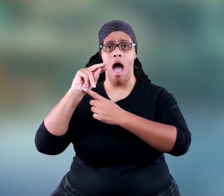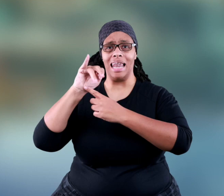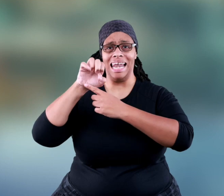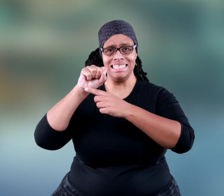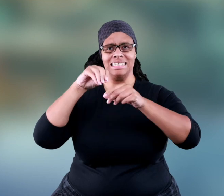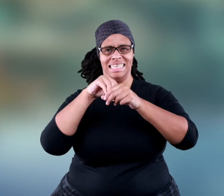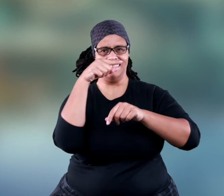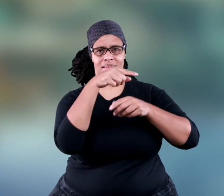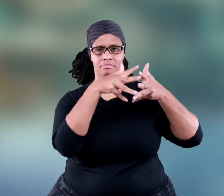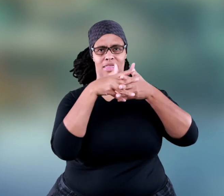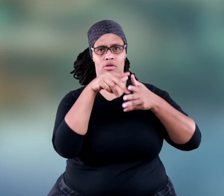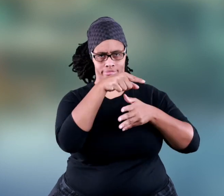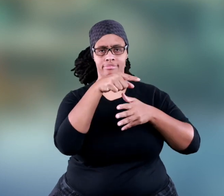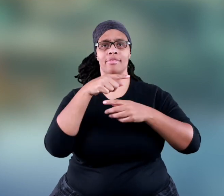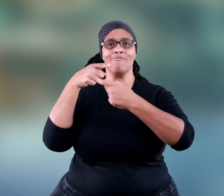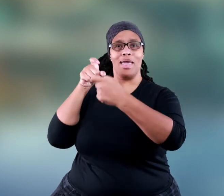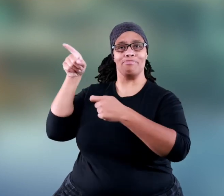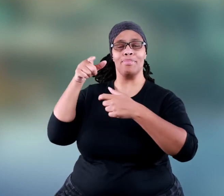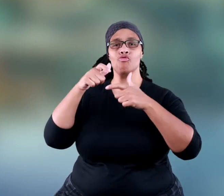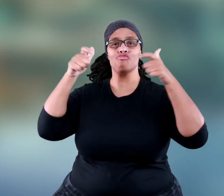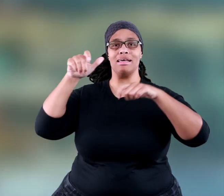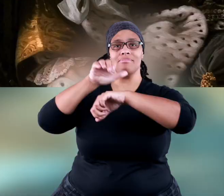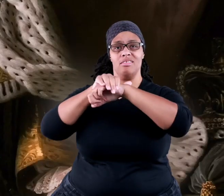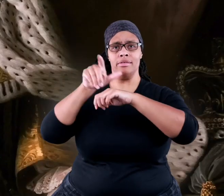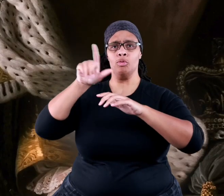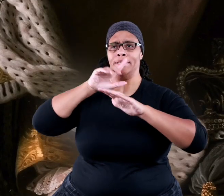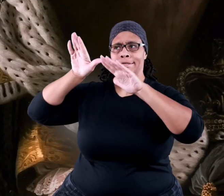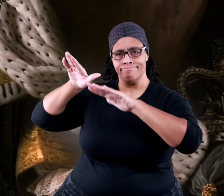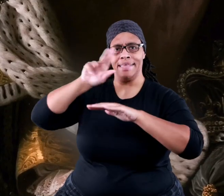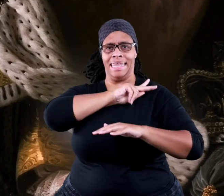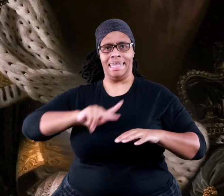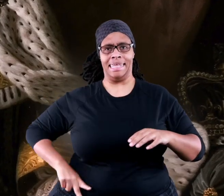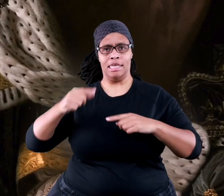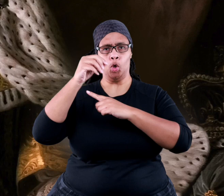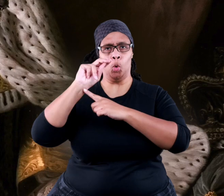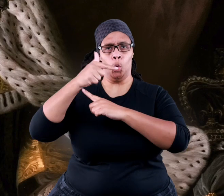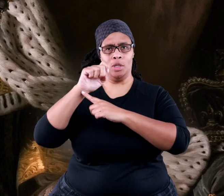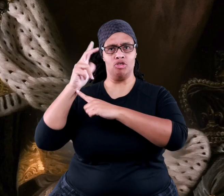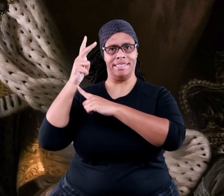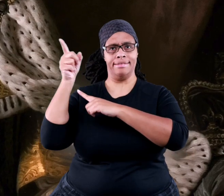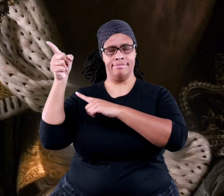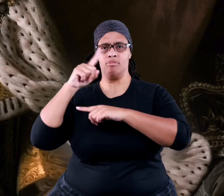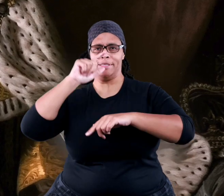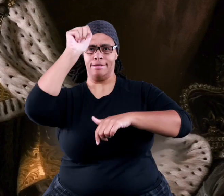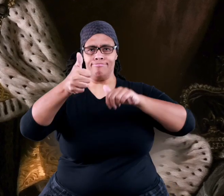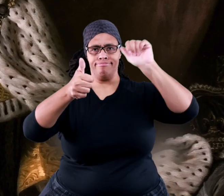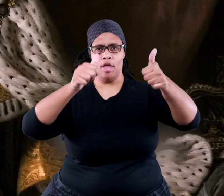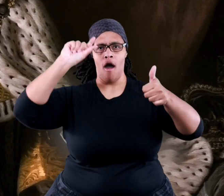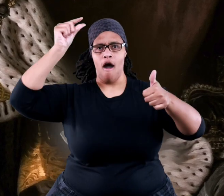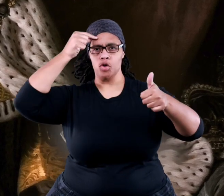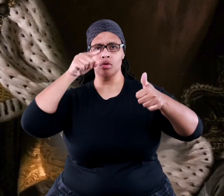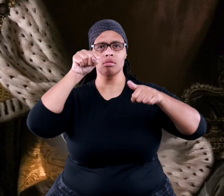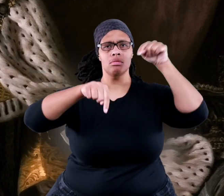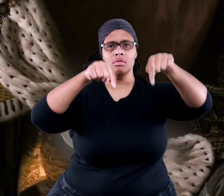The colonists in America were citizens of Great Britain and subject to King George III, who appointed royal